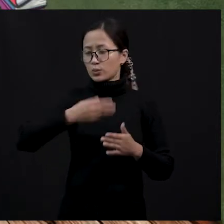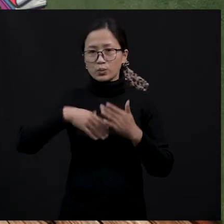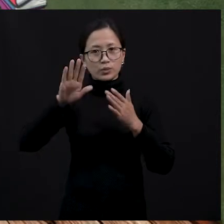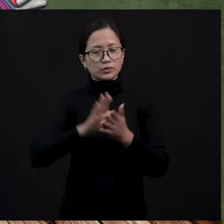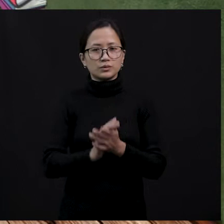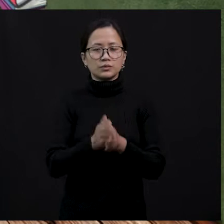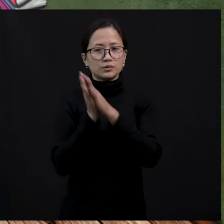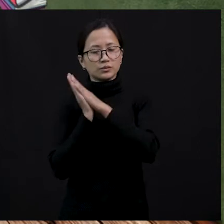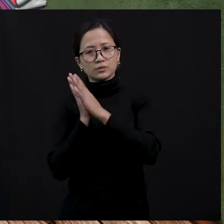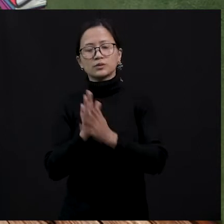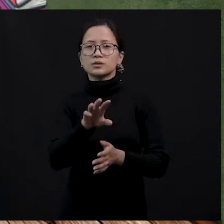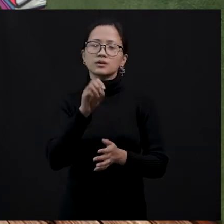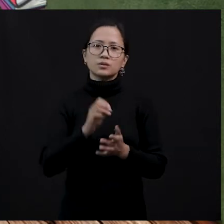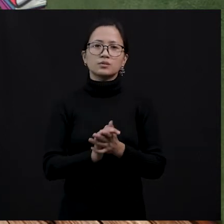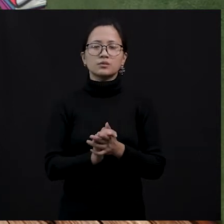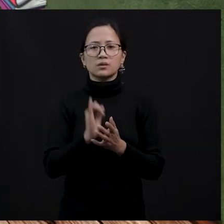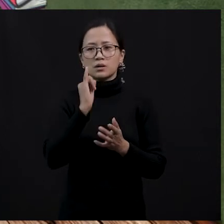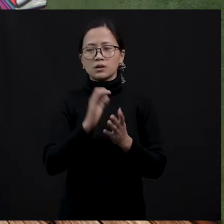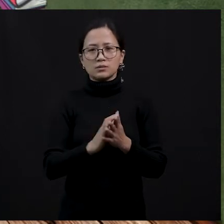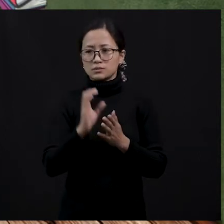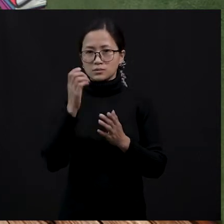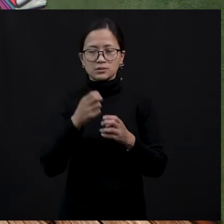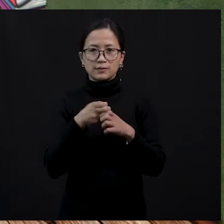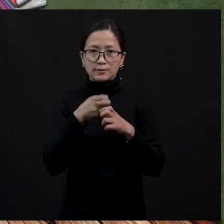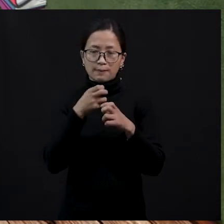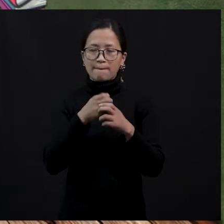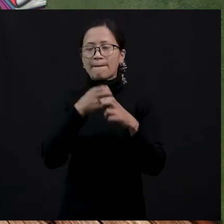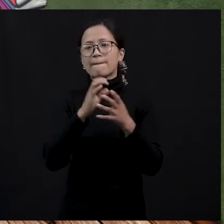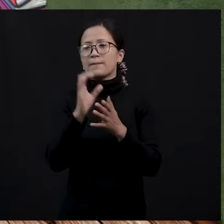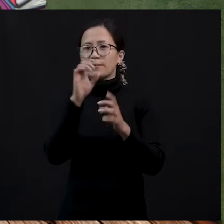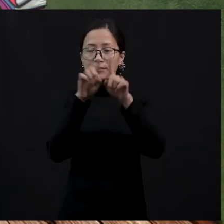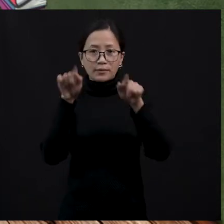and got himself an ice pack and